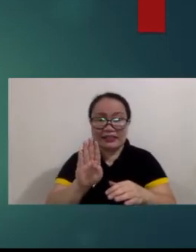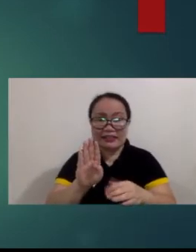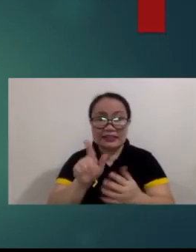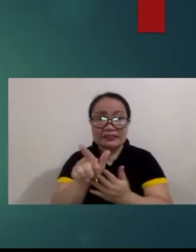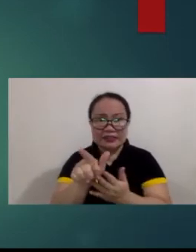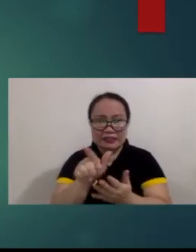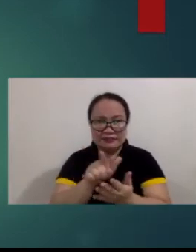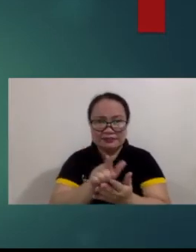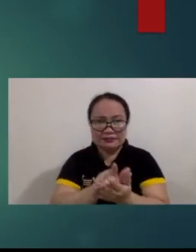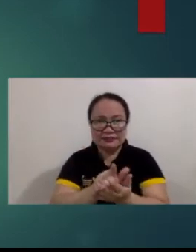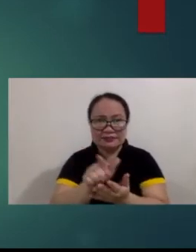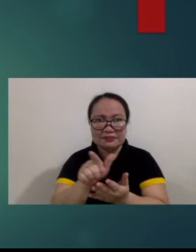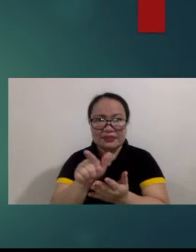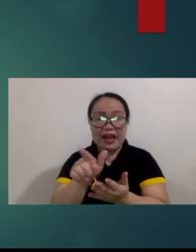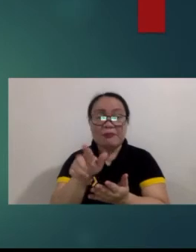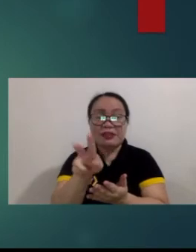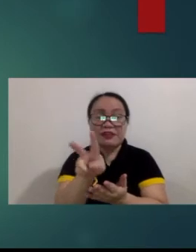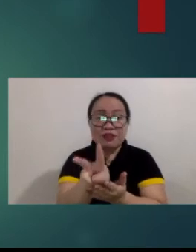as the